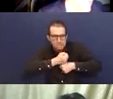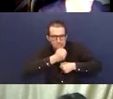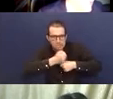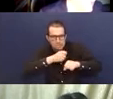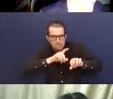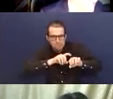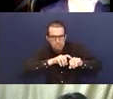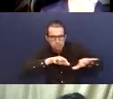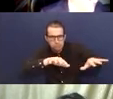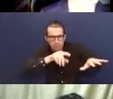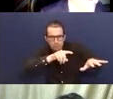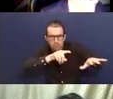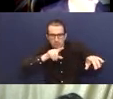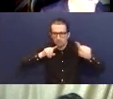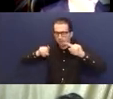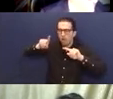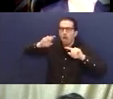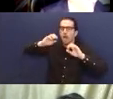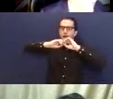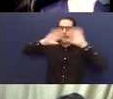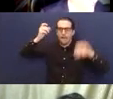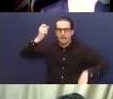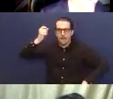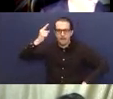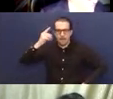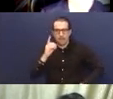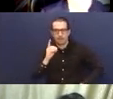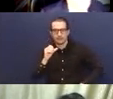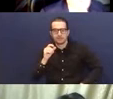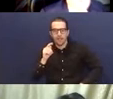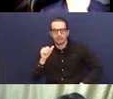a compelling message is a crucial part